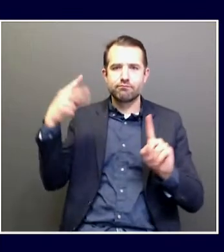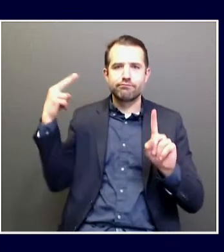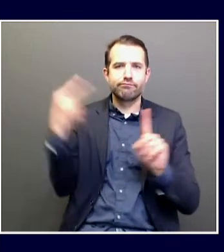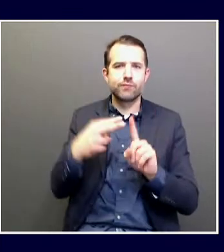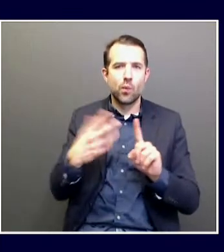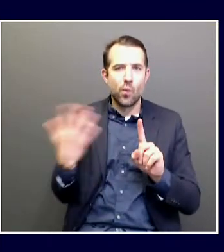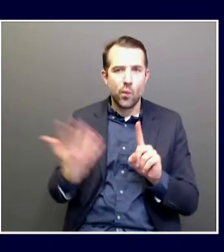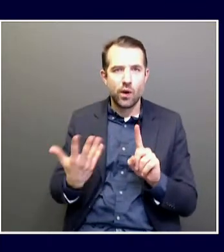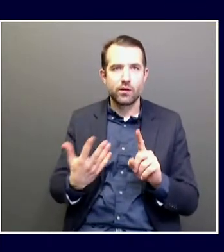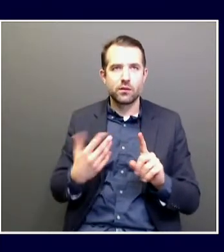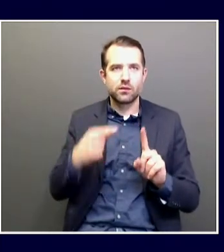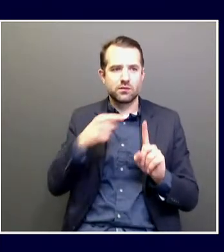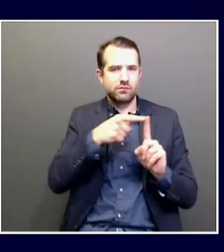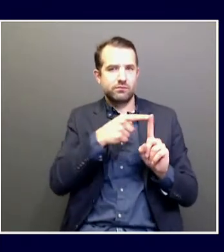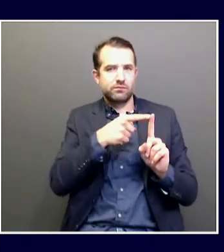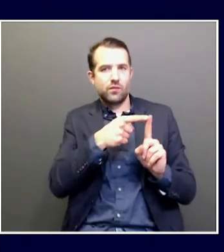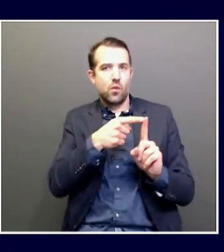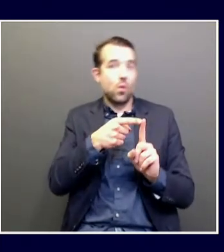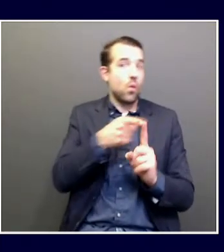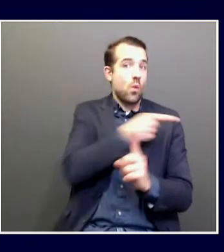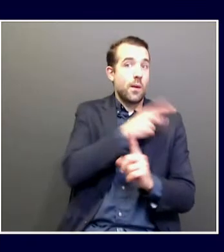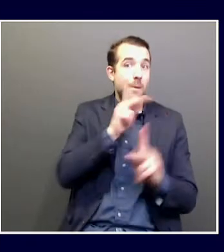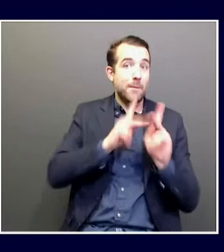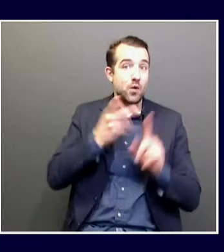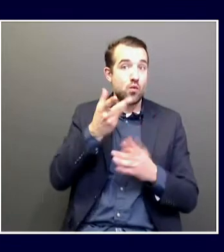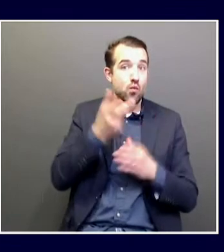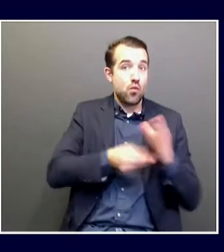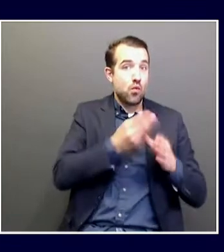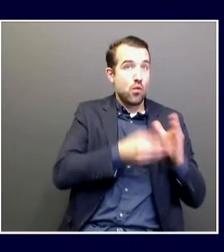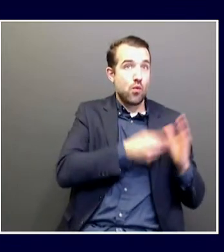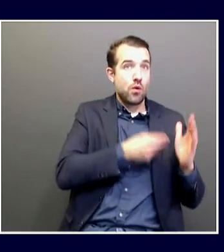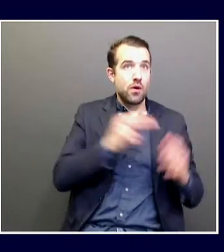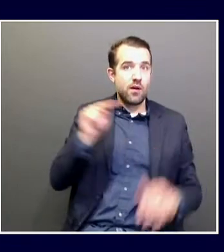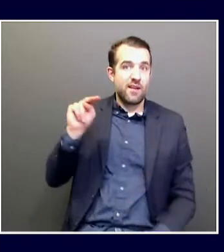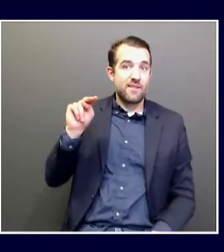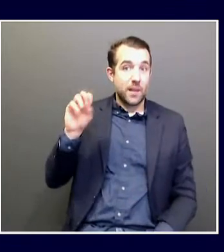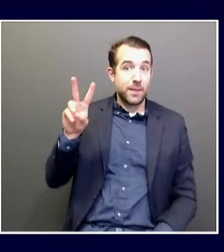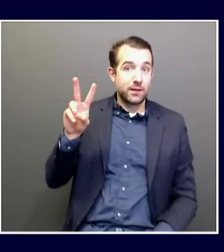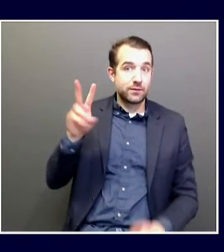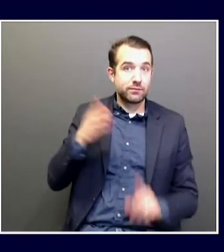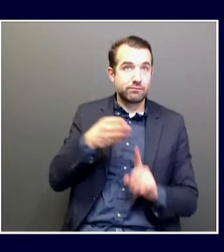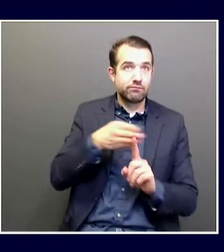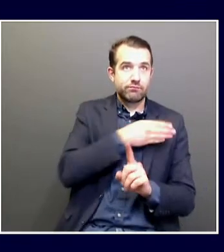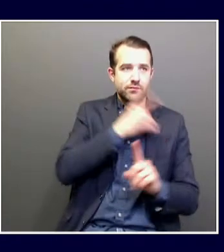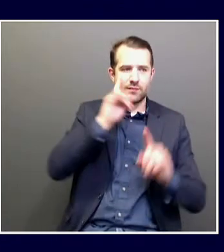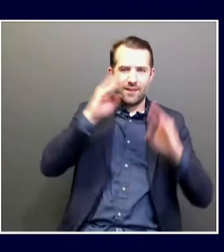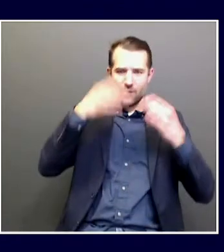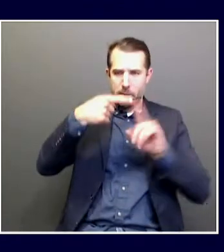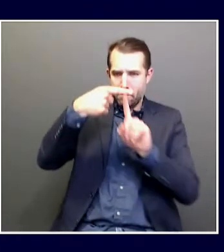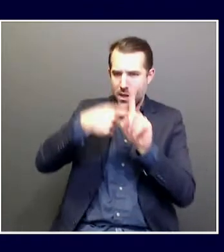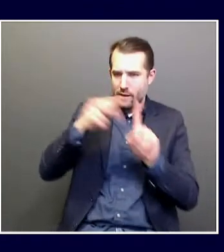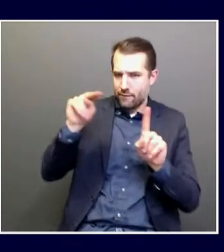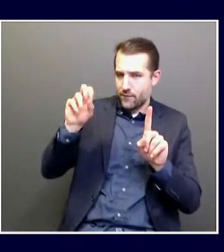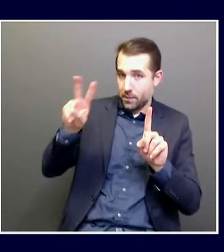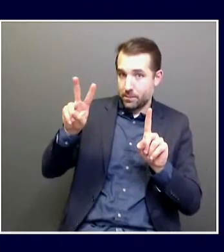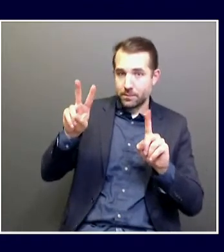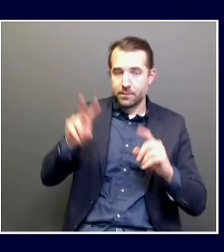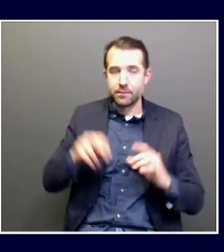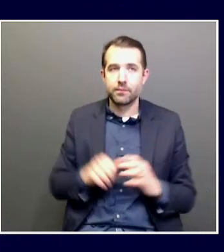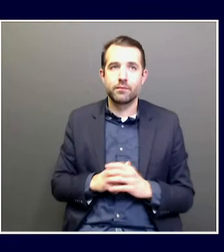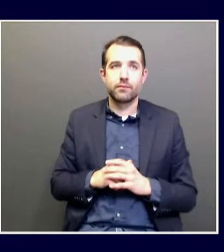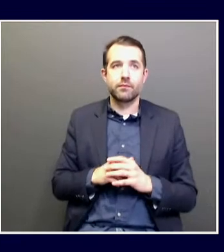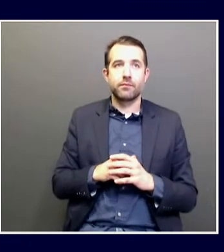passed away in November, which is the data set that we were looking at. And what you see is a couple of things. The first, Eric, is what